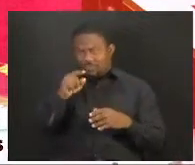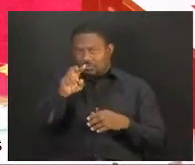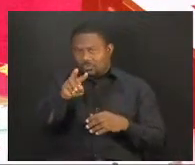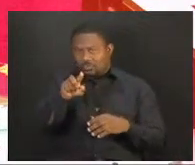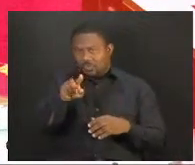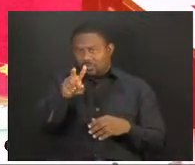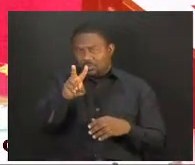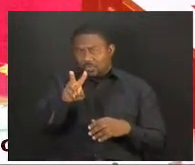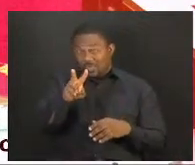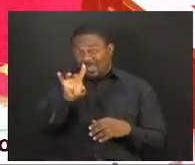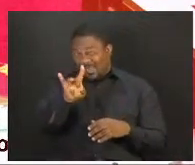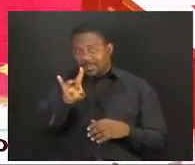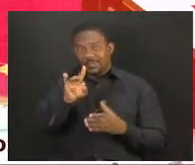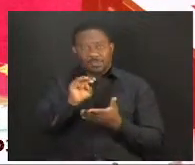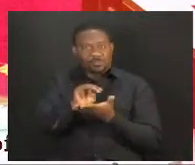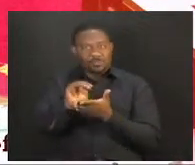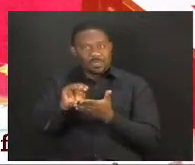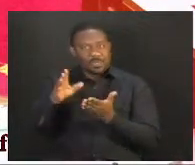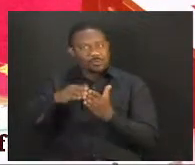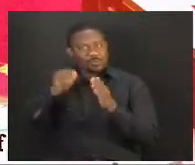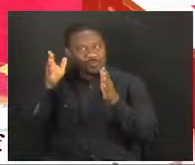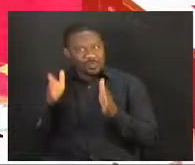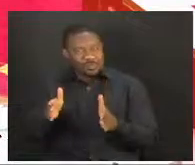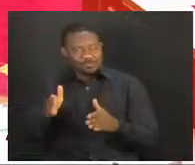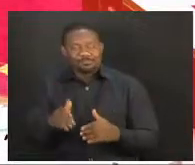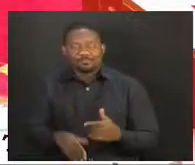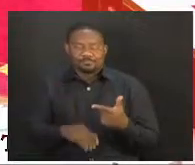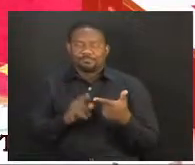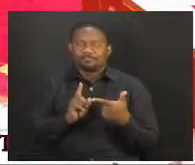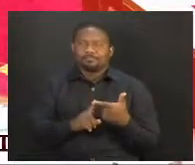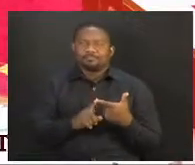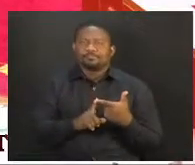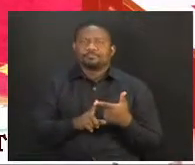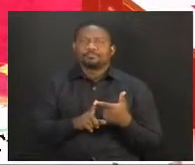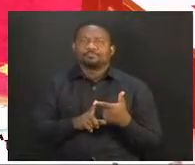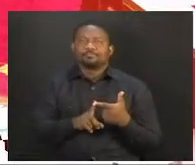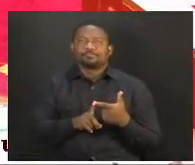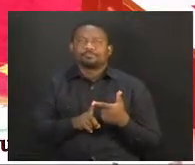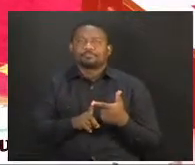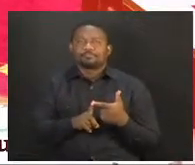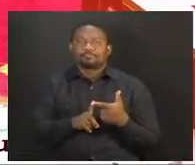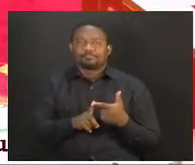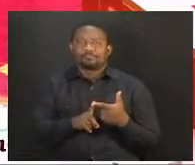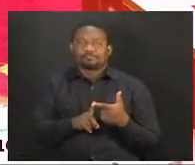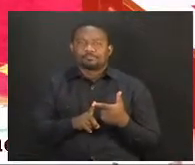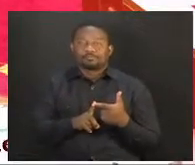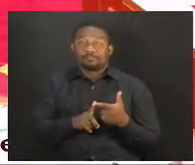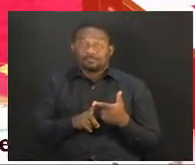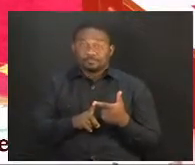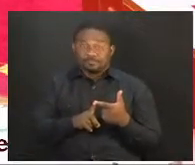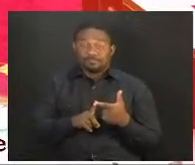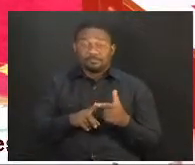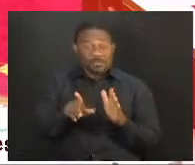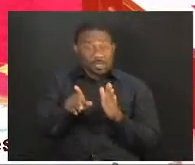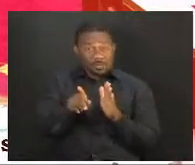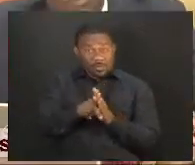million learners. Mr. Speaker, we have also provided for 4 sets of primary textbooks for